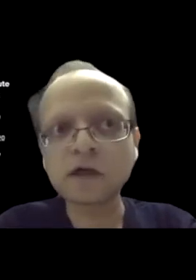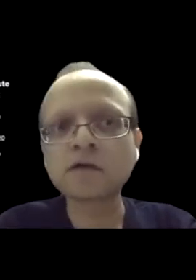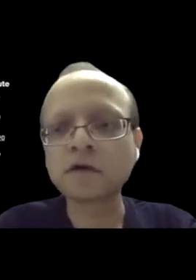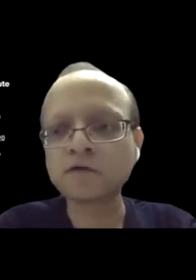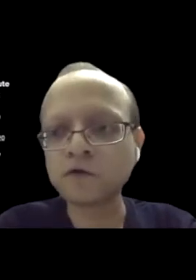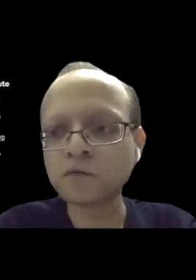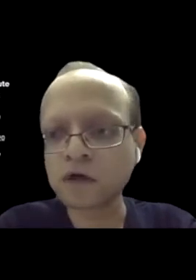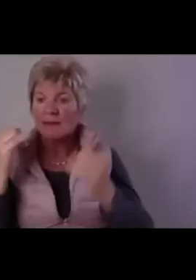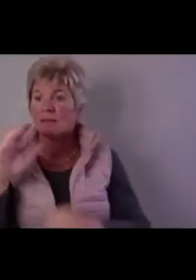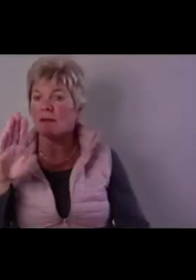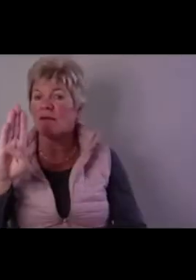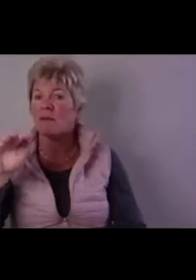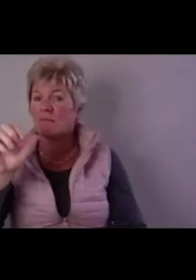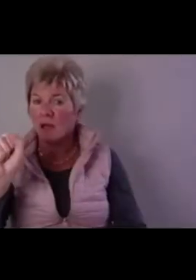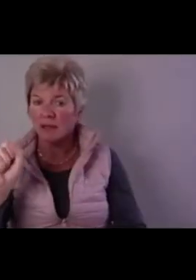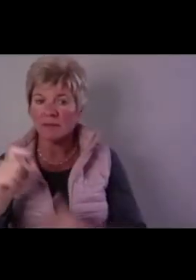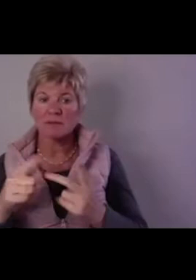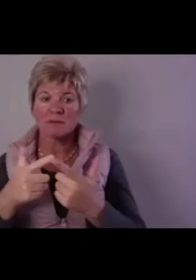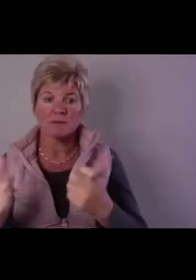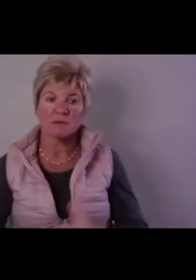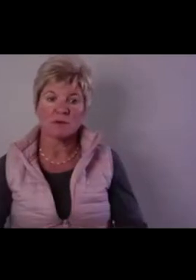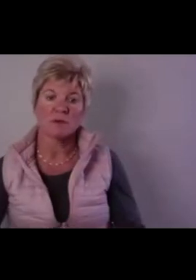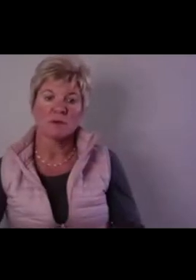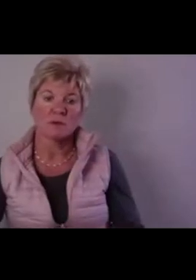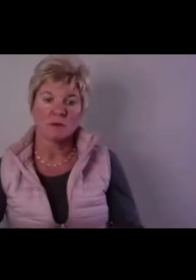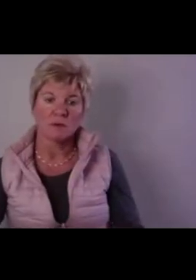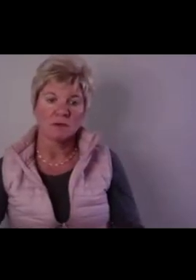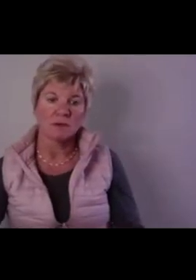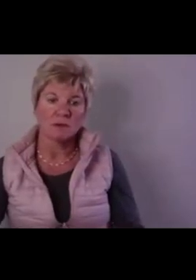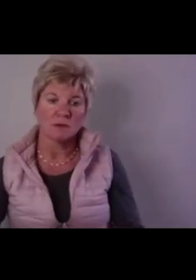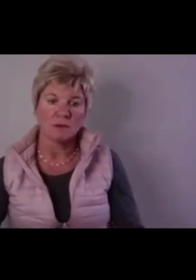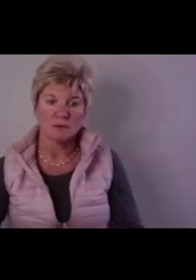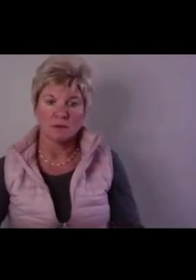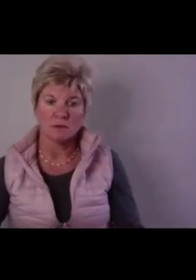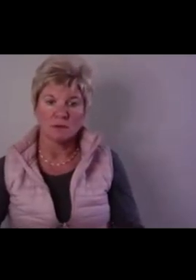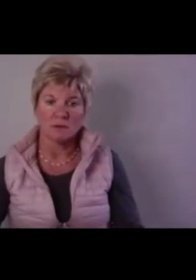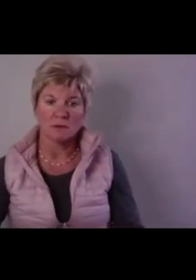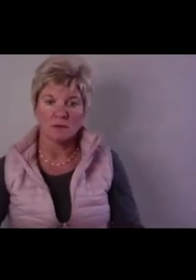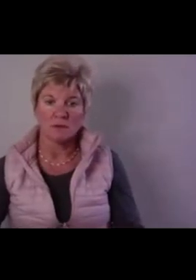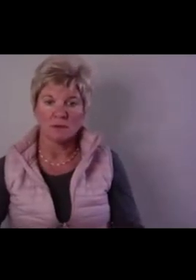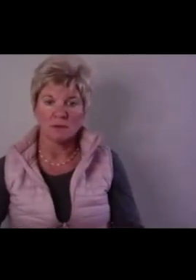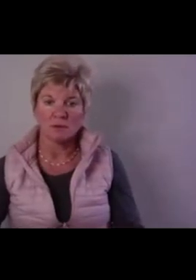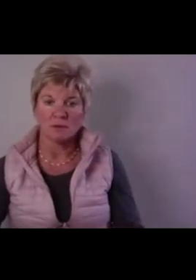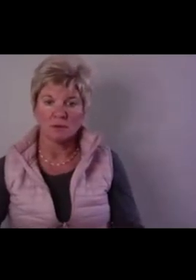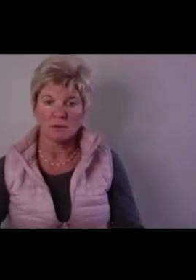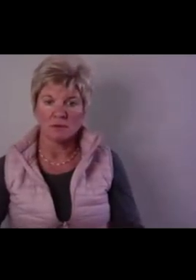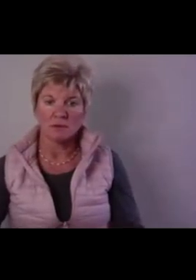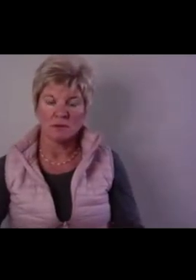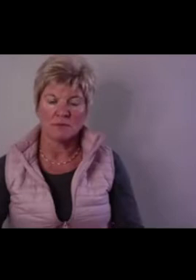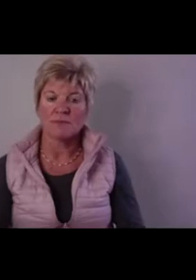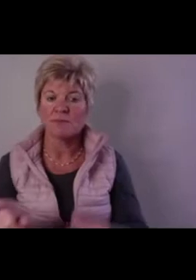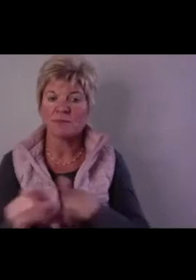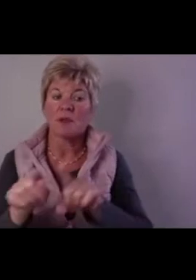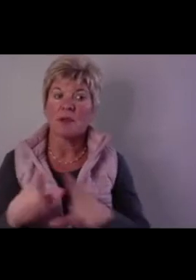I'll also cover a few more areas in AI ethics that are important, but I think the life cycle perspective is